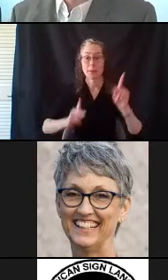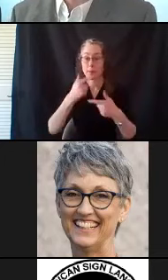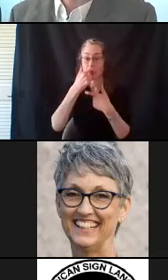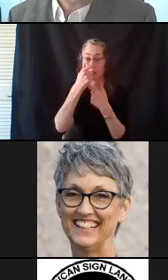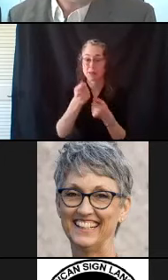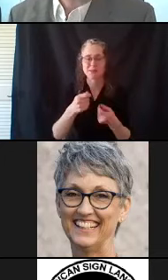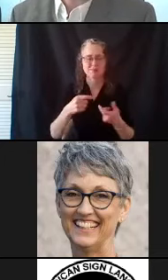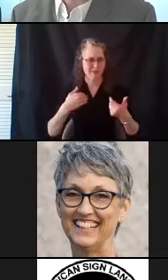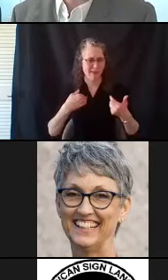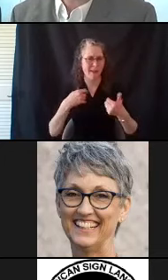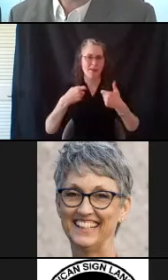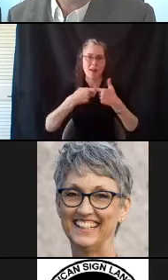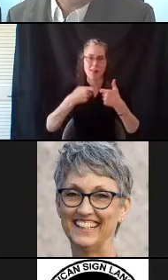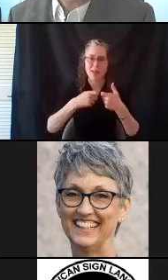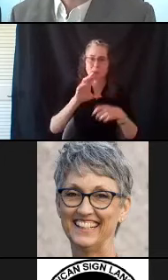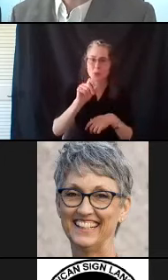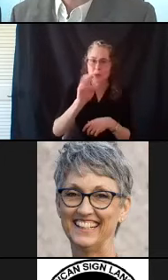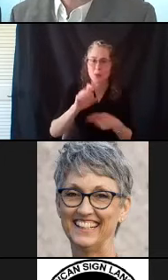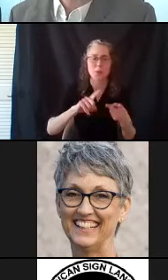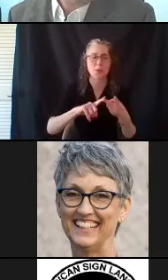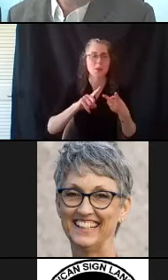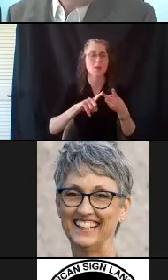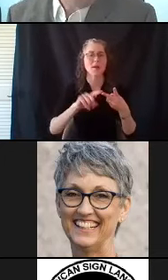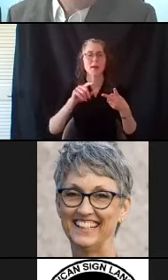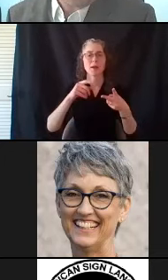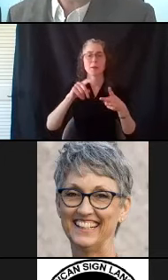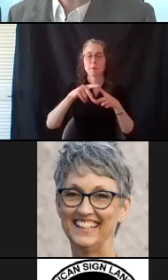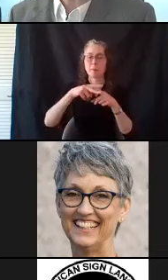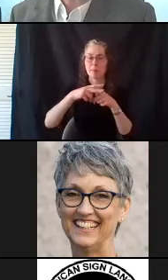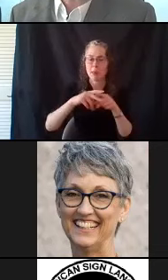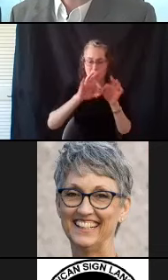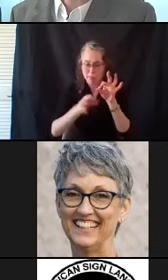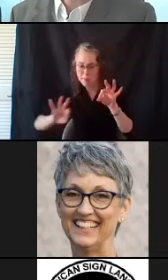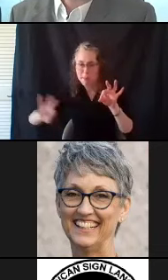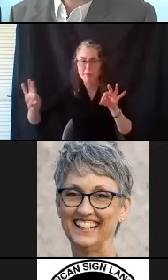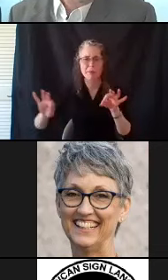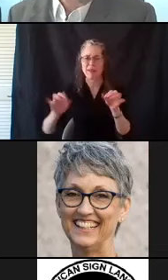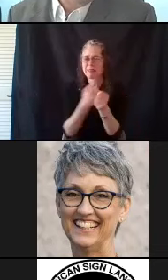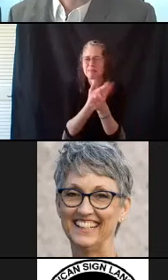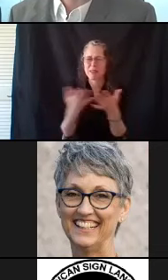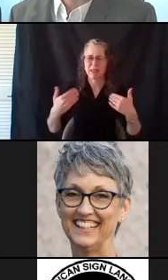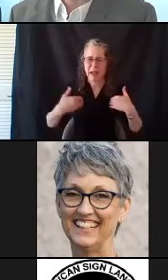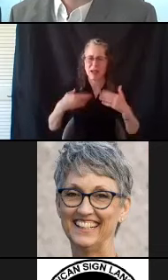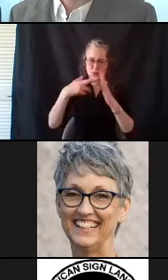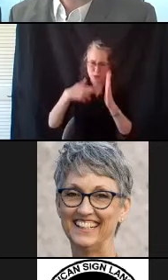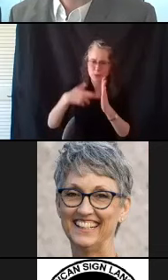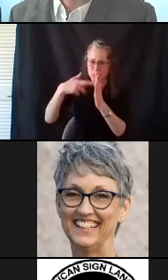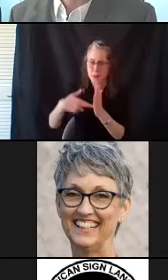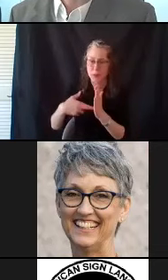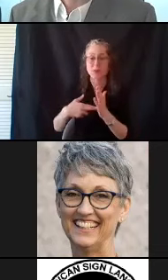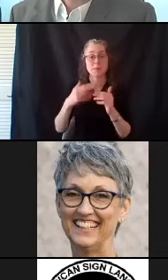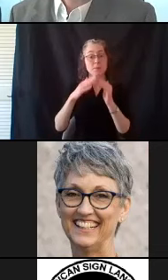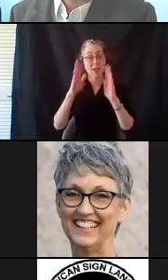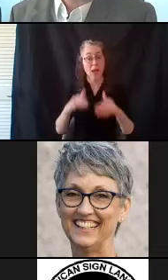electrical codes, plumbing codes, setback codes. They're already there. And houses that are being